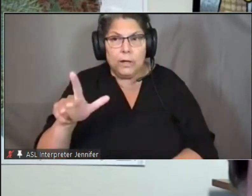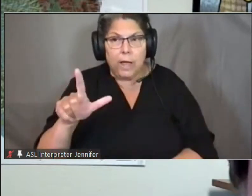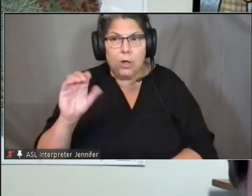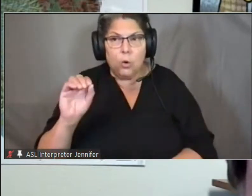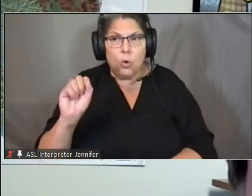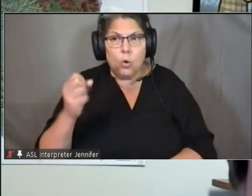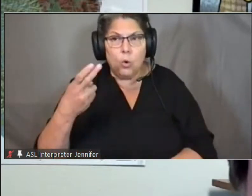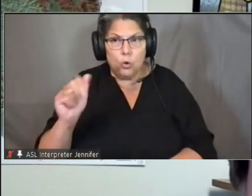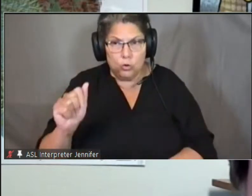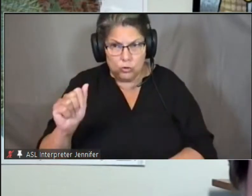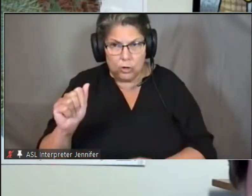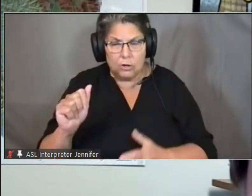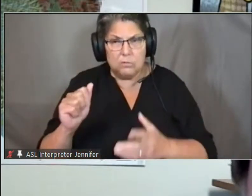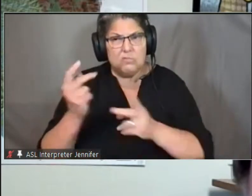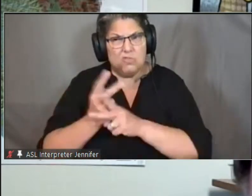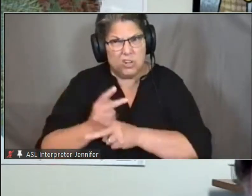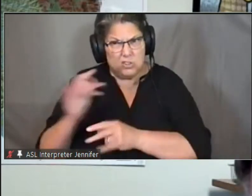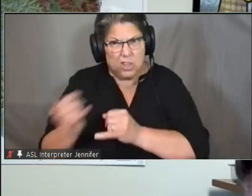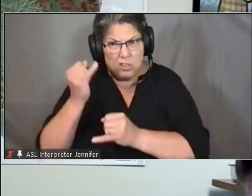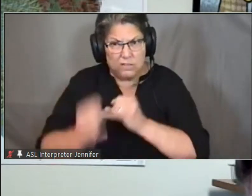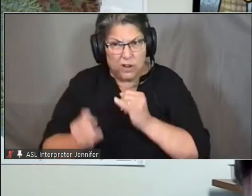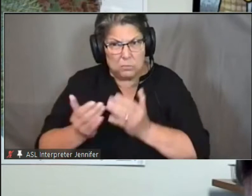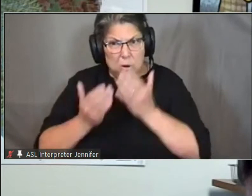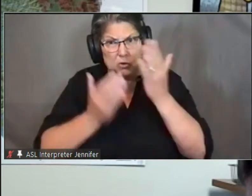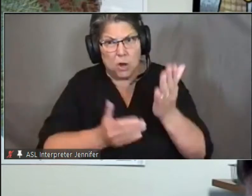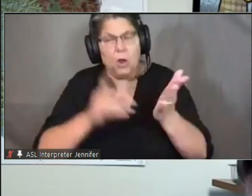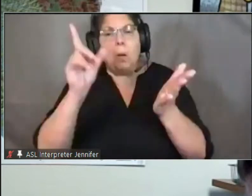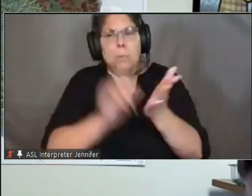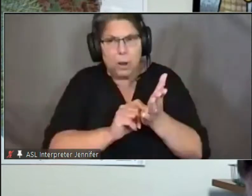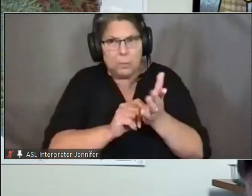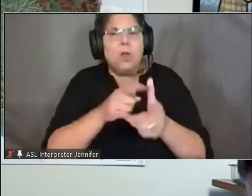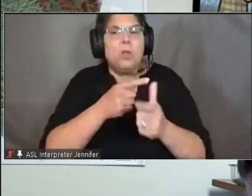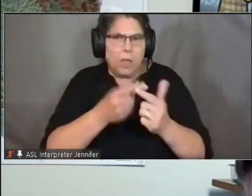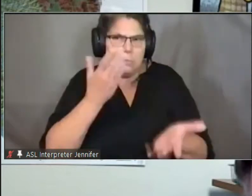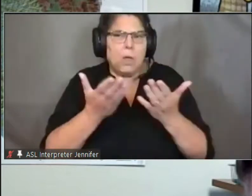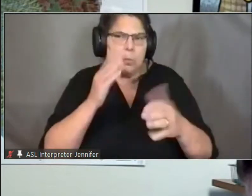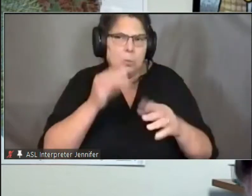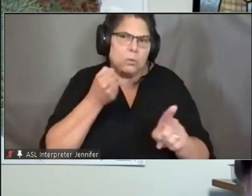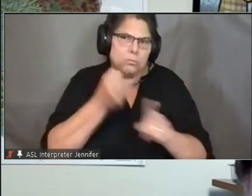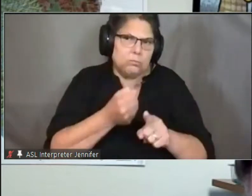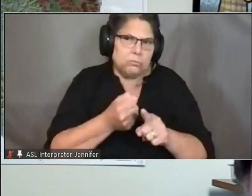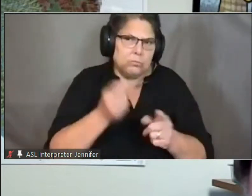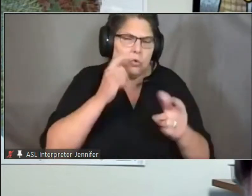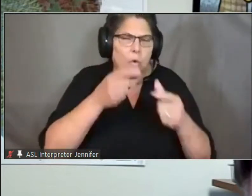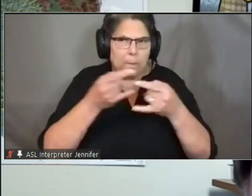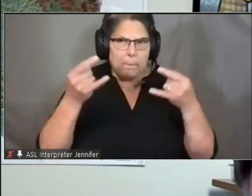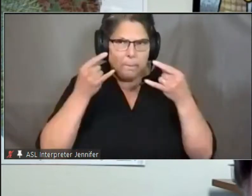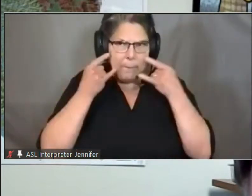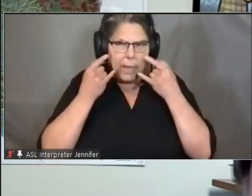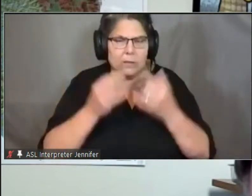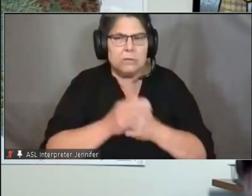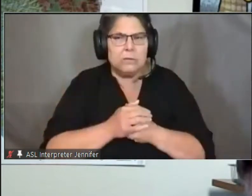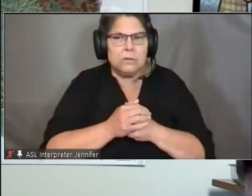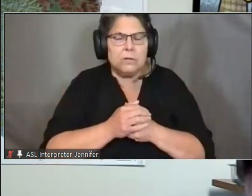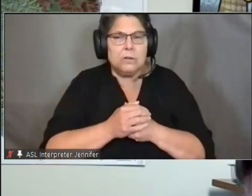their final recommendations. For unvaccinated, in indoor public settings and